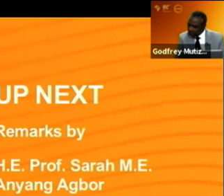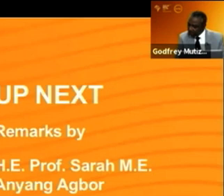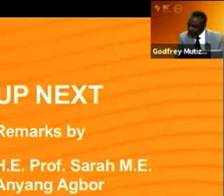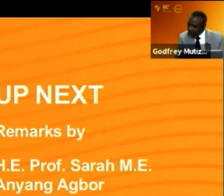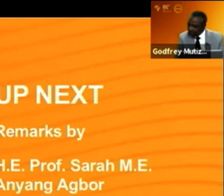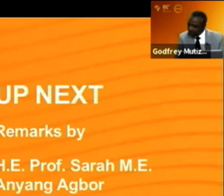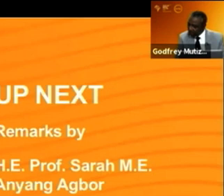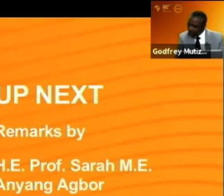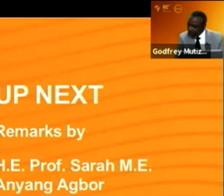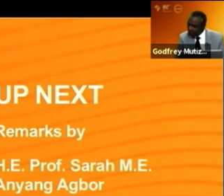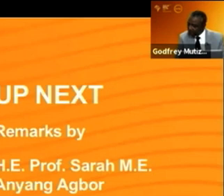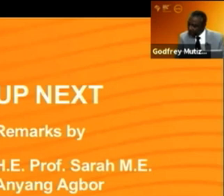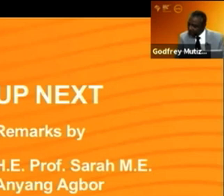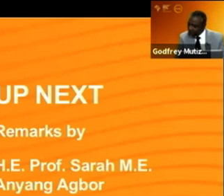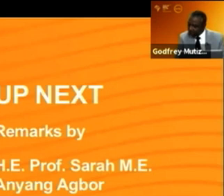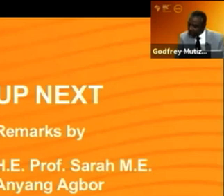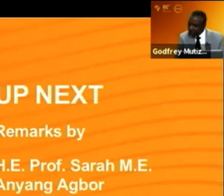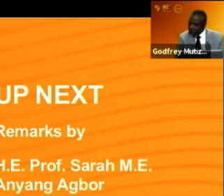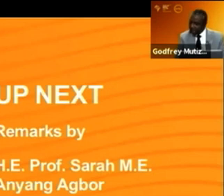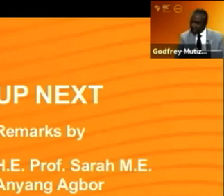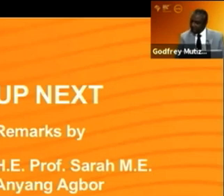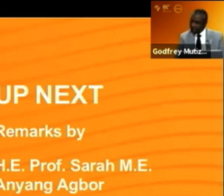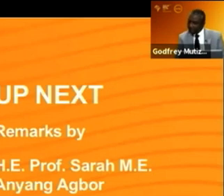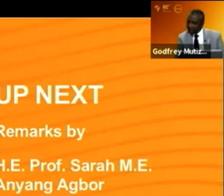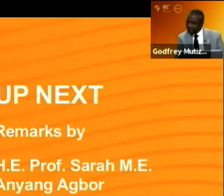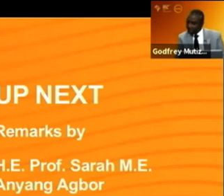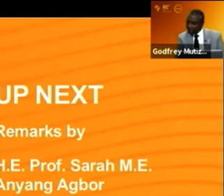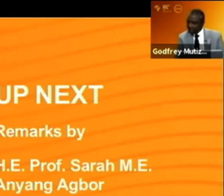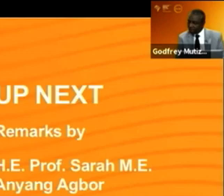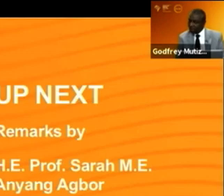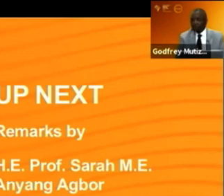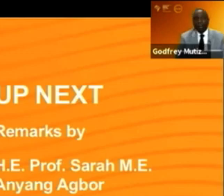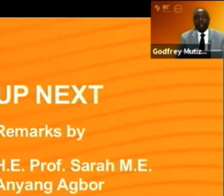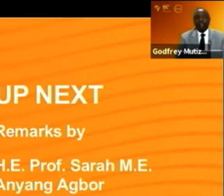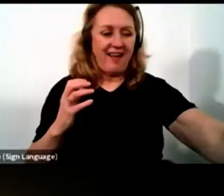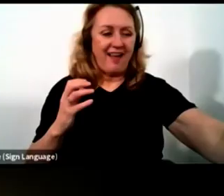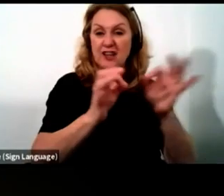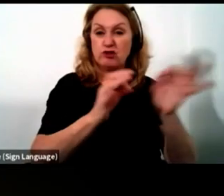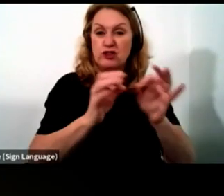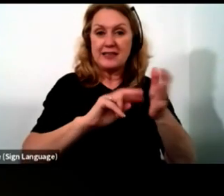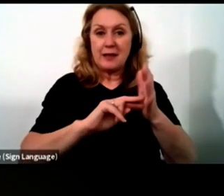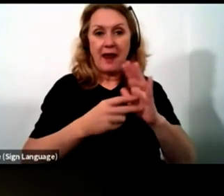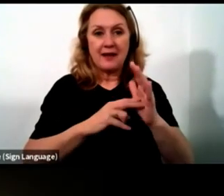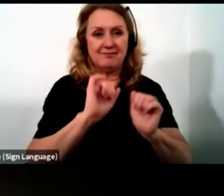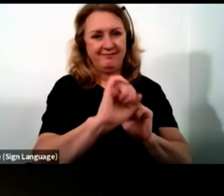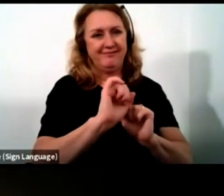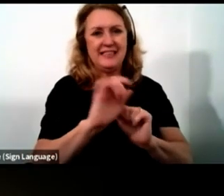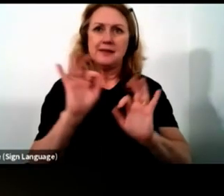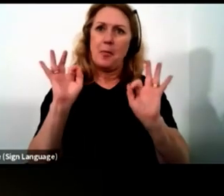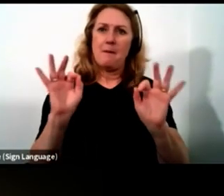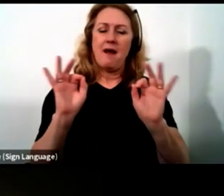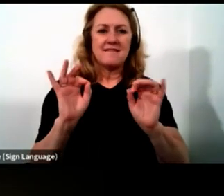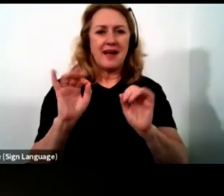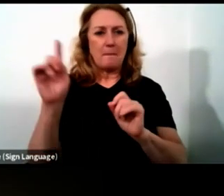research programs, as well as overseeing initiatives and action plans in the university's research strategic plan. Therefore, she's the perfect person